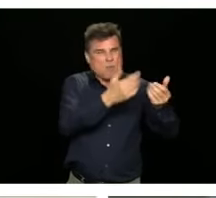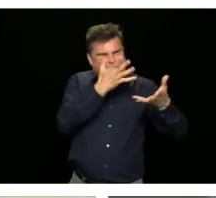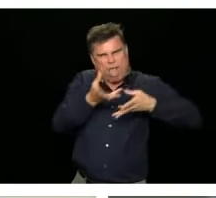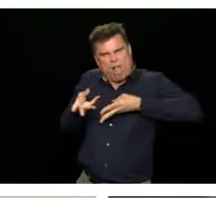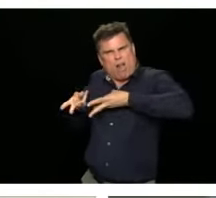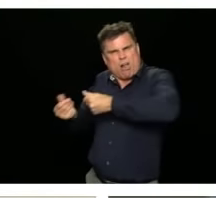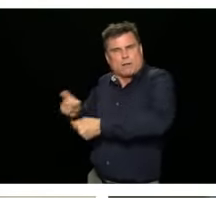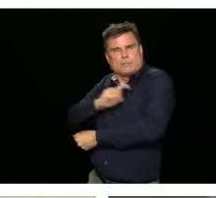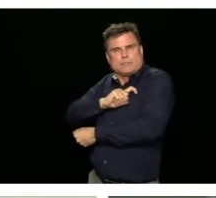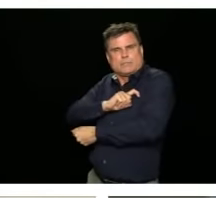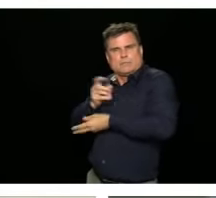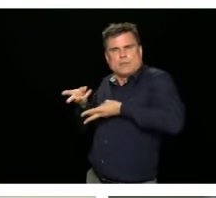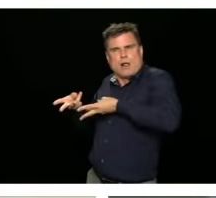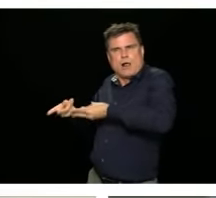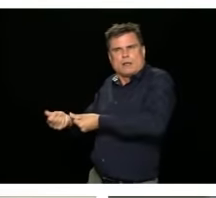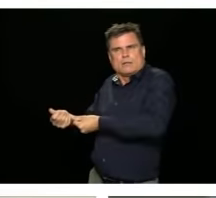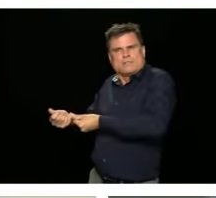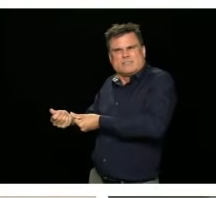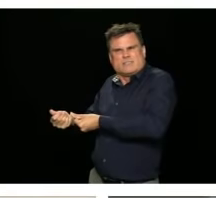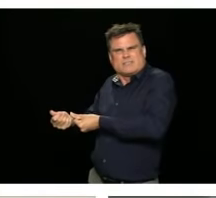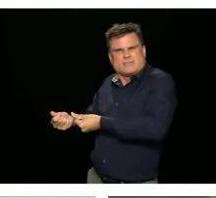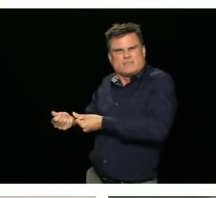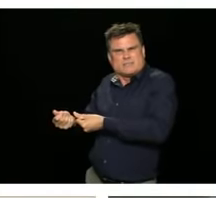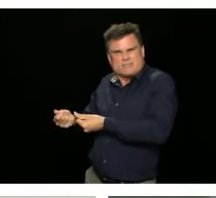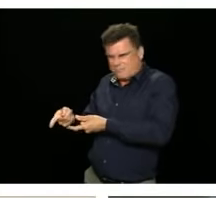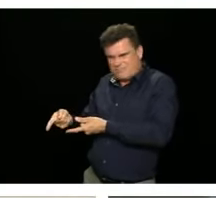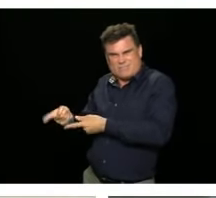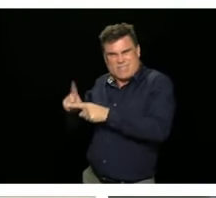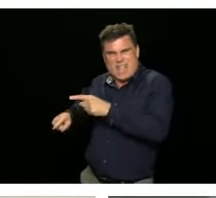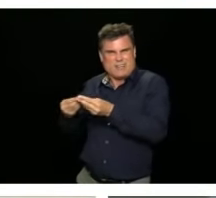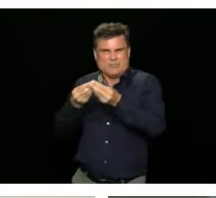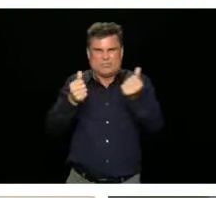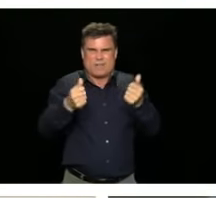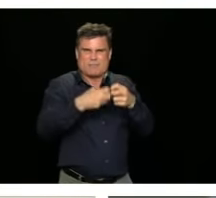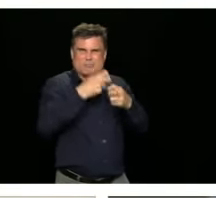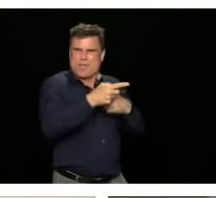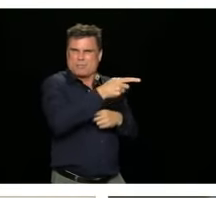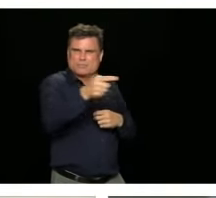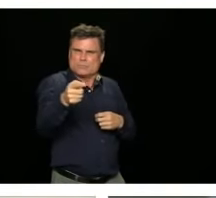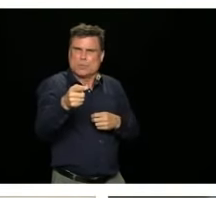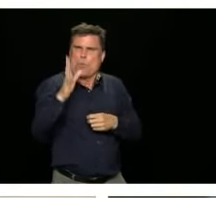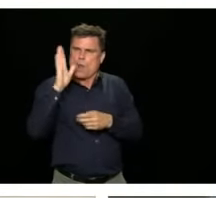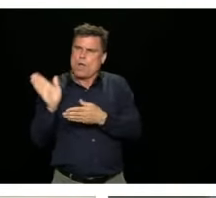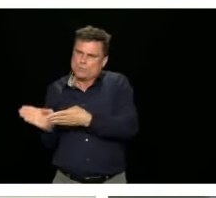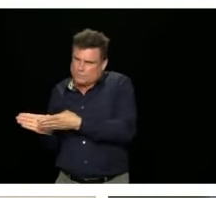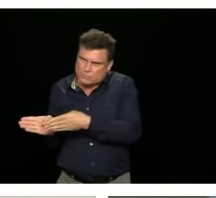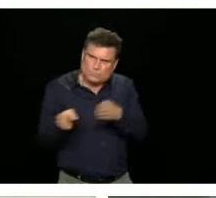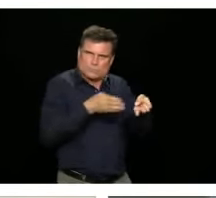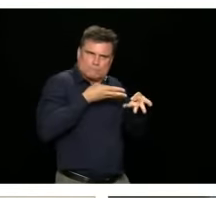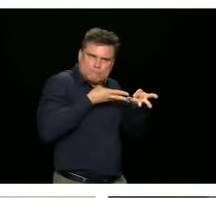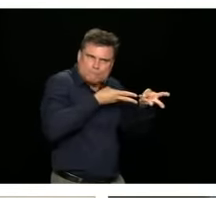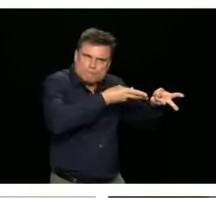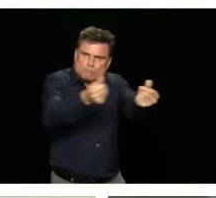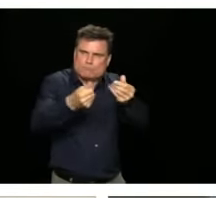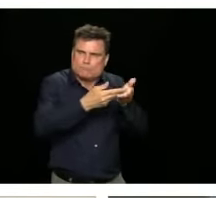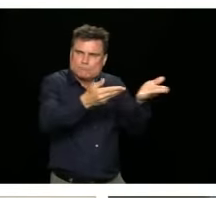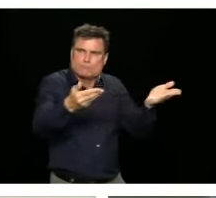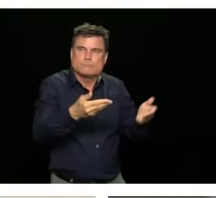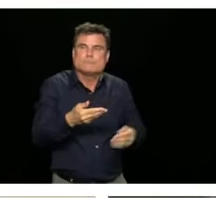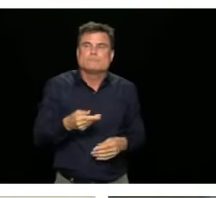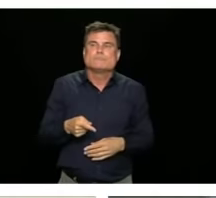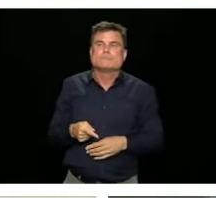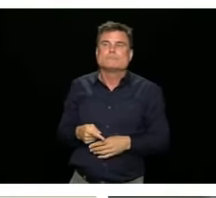complex adaptive social needs? Do we just criminalize it, or do we rise up to the challenge with more